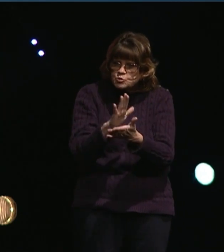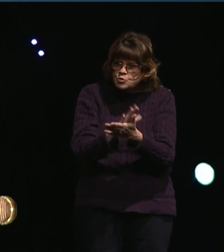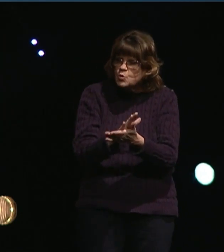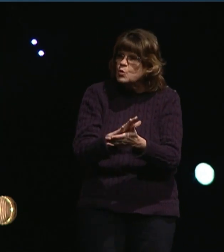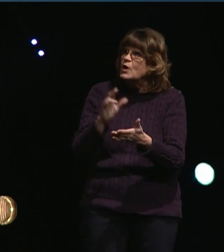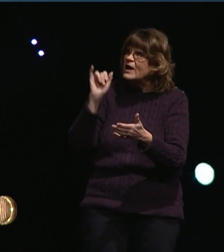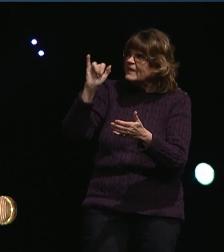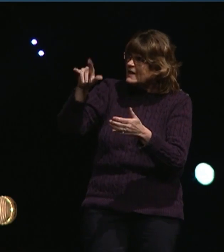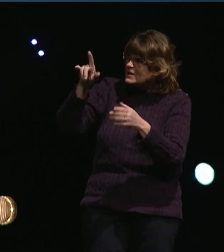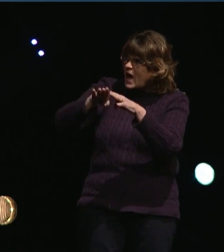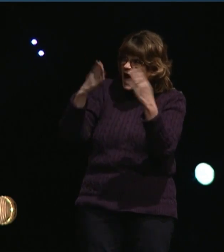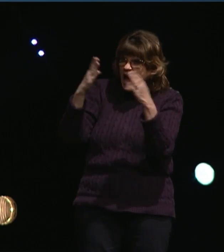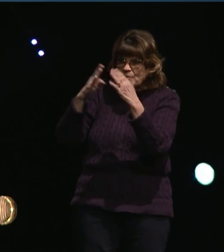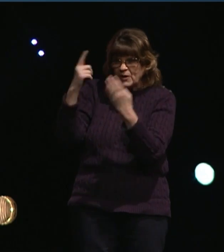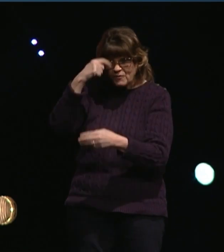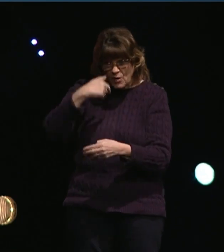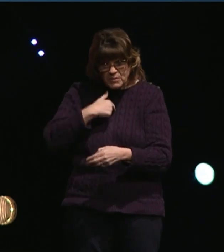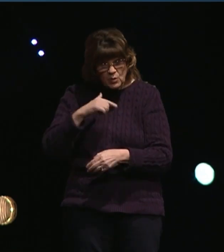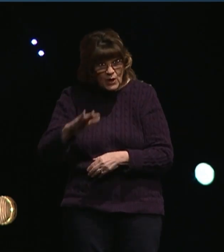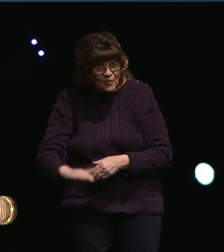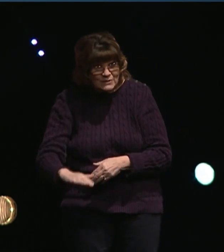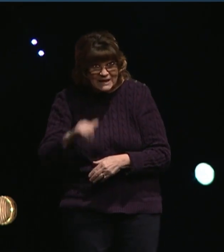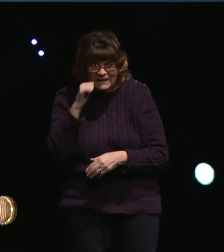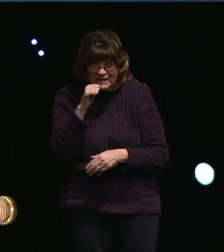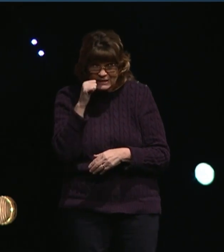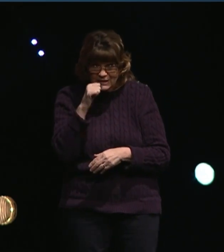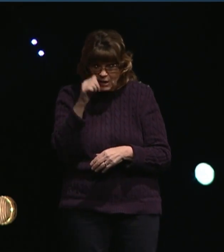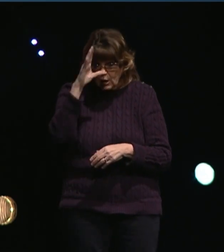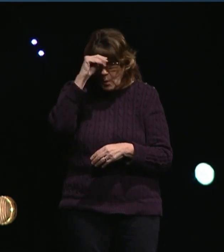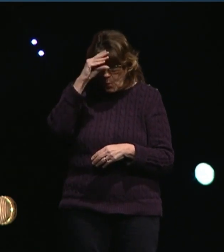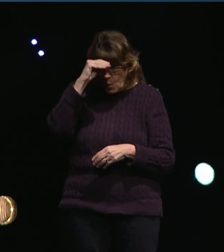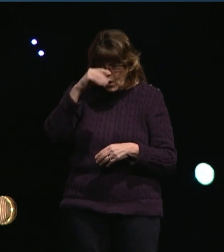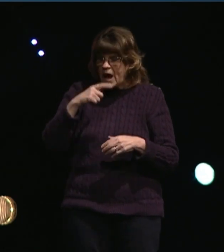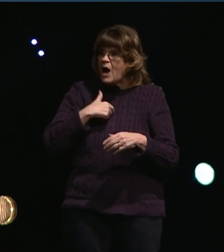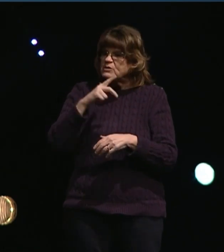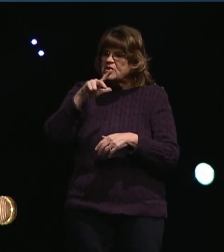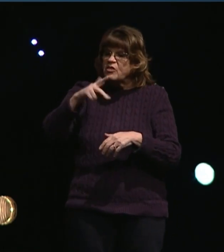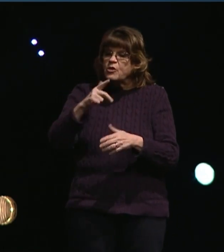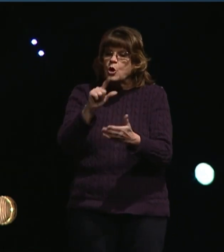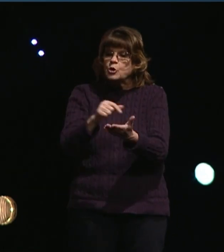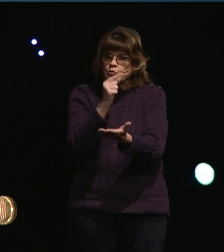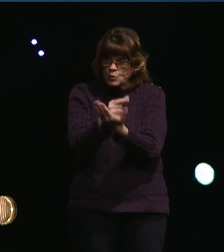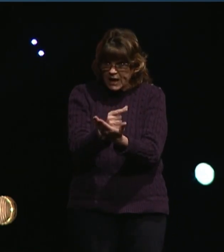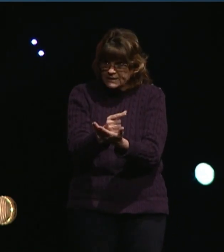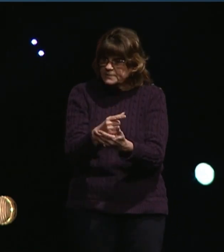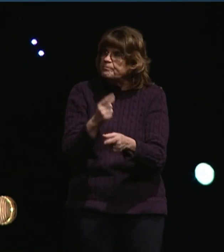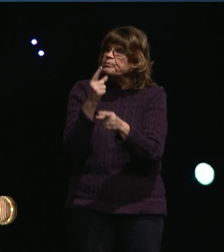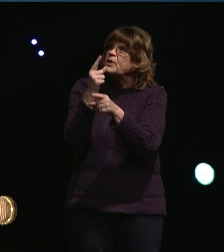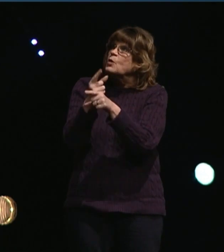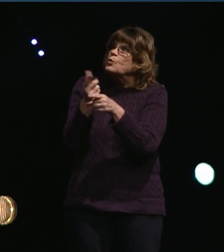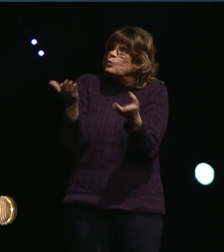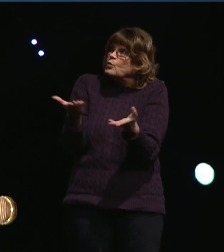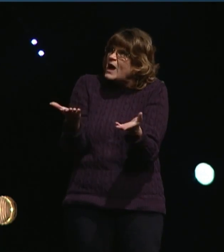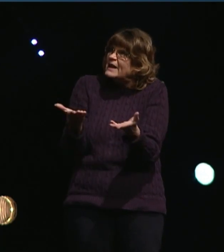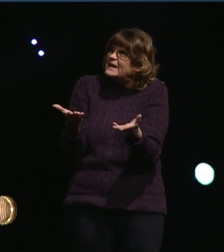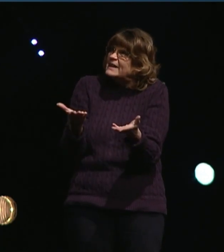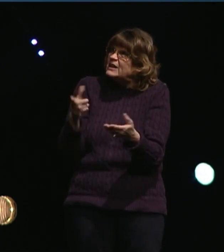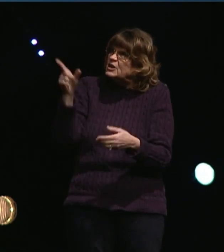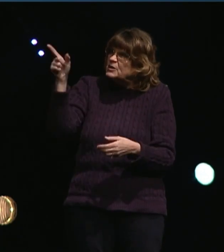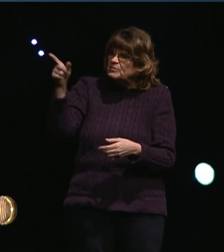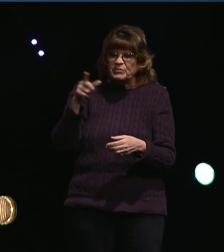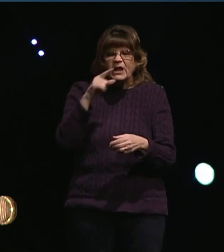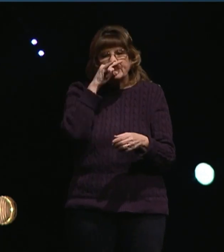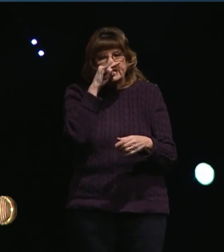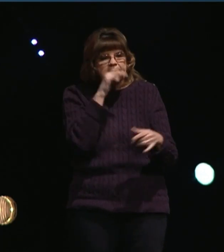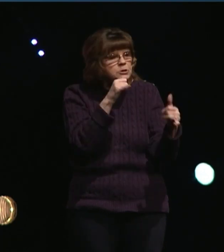of unfolded for me when I was a little kid, because I think I was in third grade. So like right here, this is where kids are